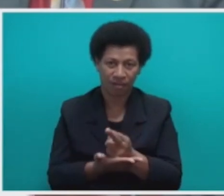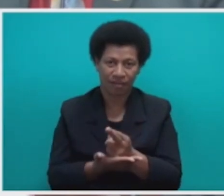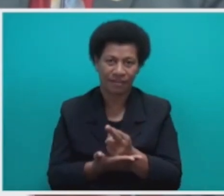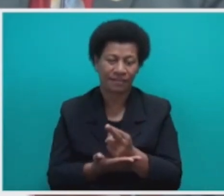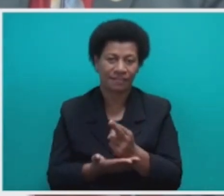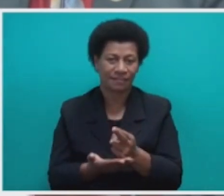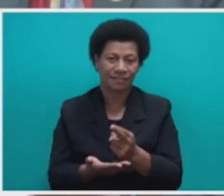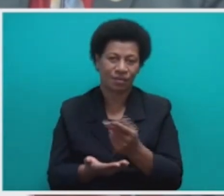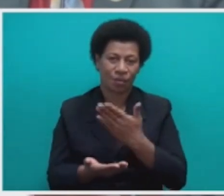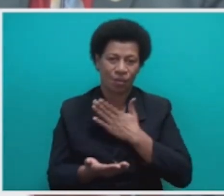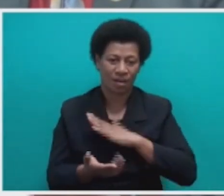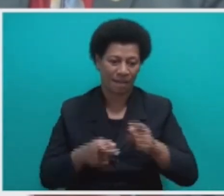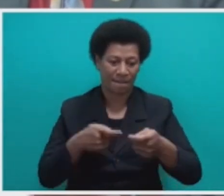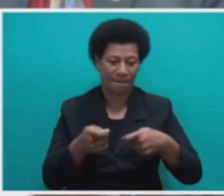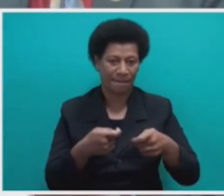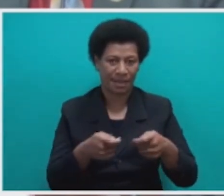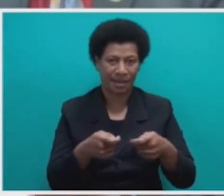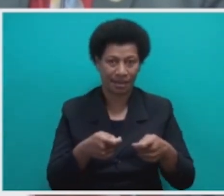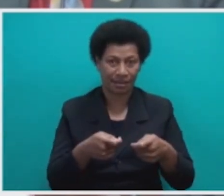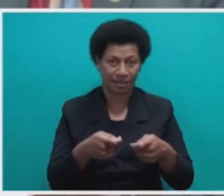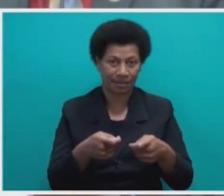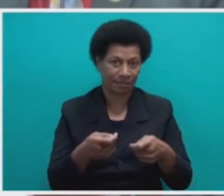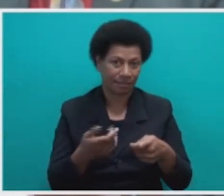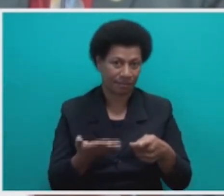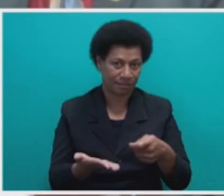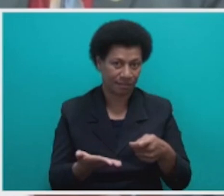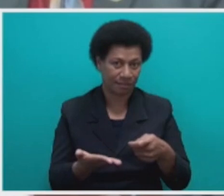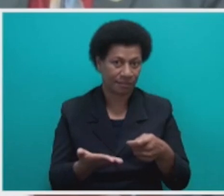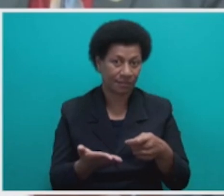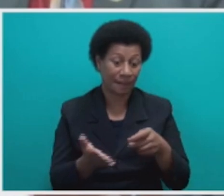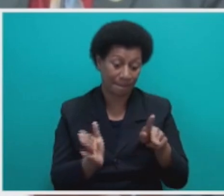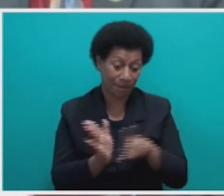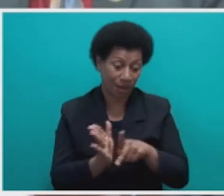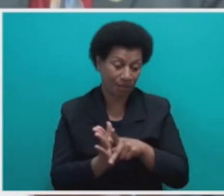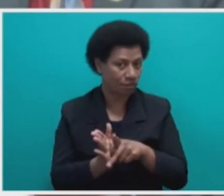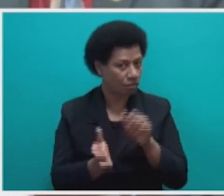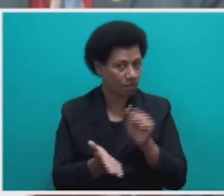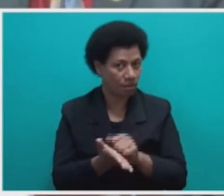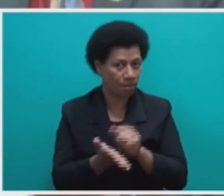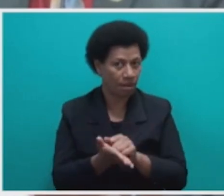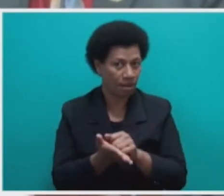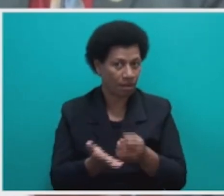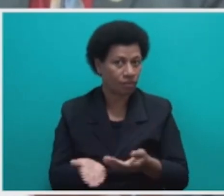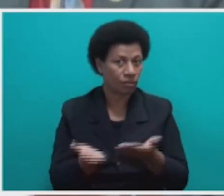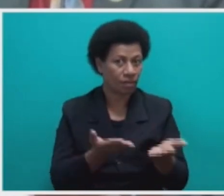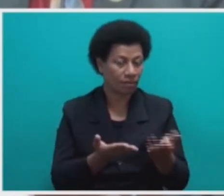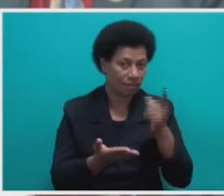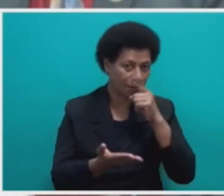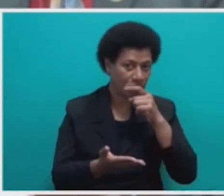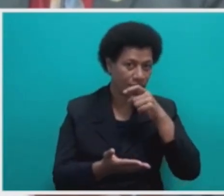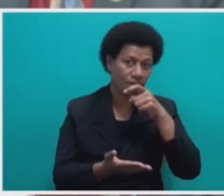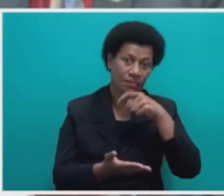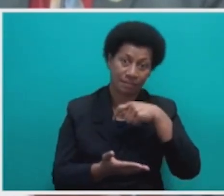we want the producers to think about it carefully, pass the right prices to the consumers, at the same time, you know, keep on investing and